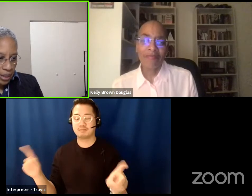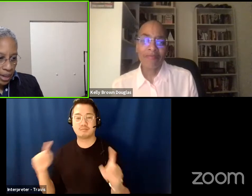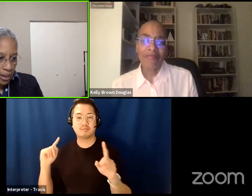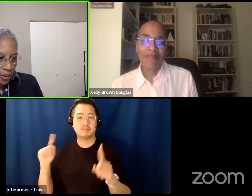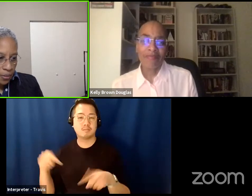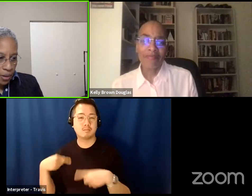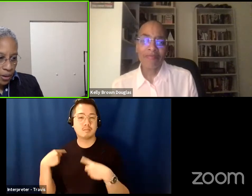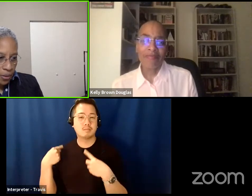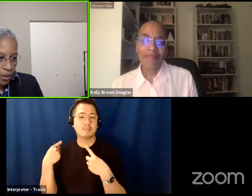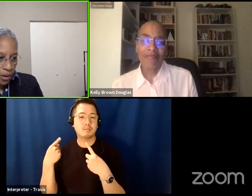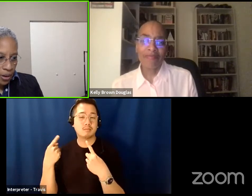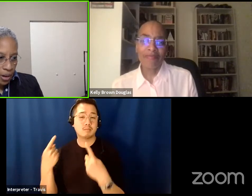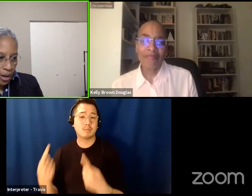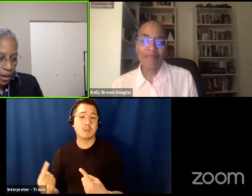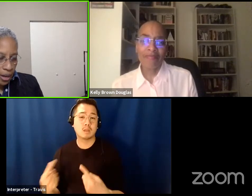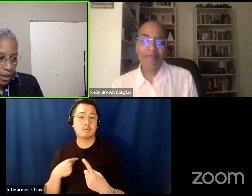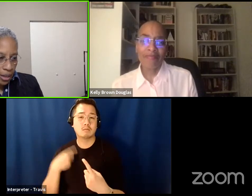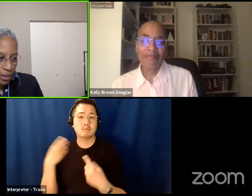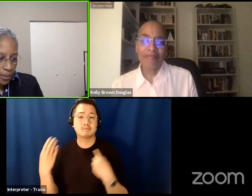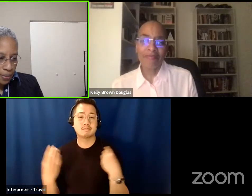about